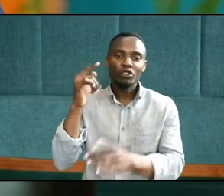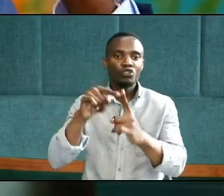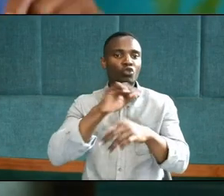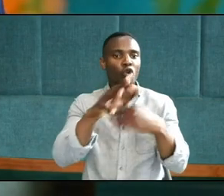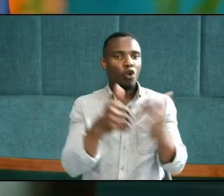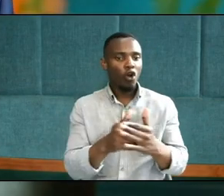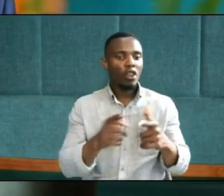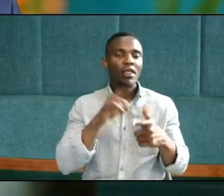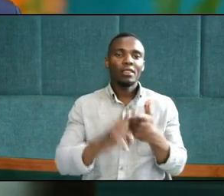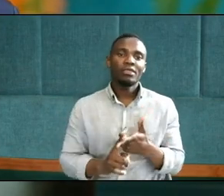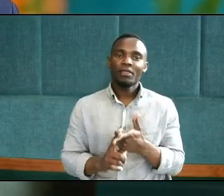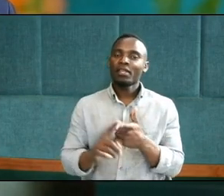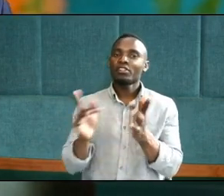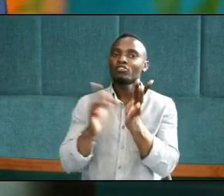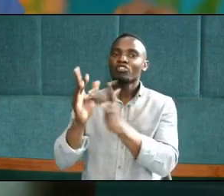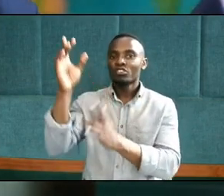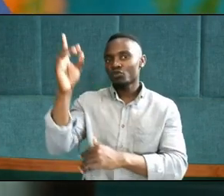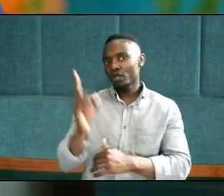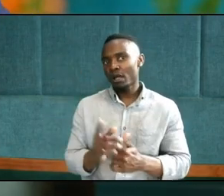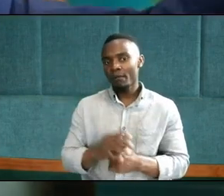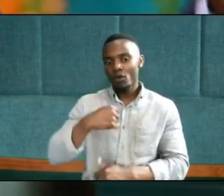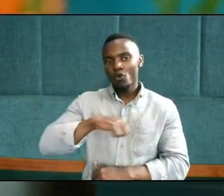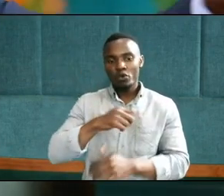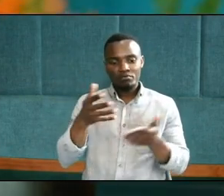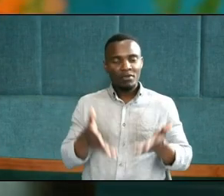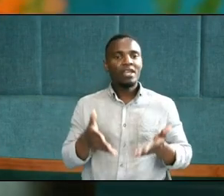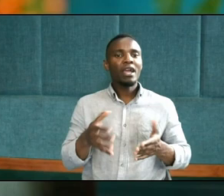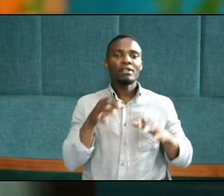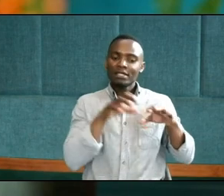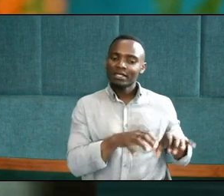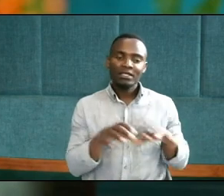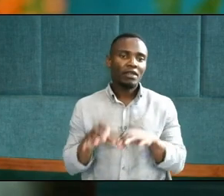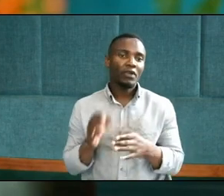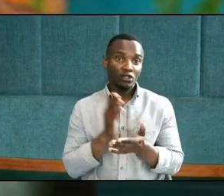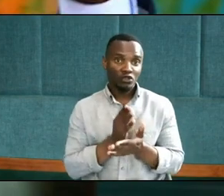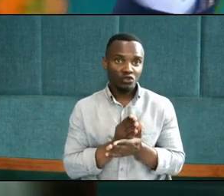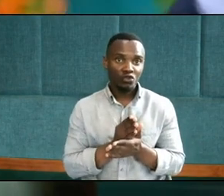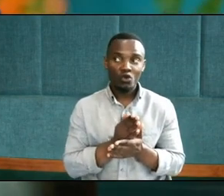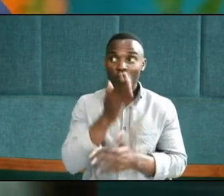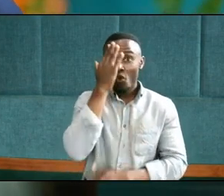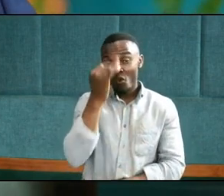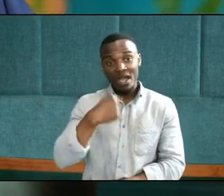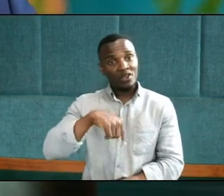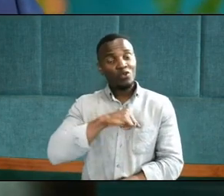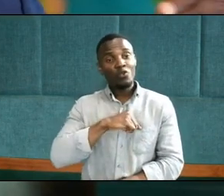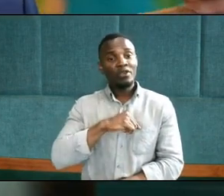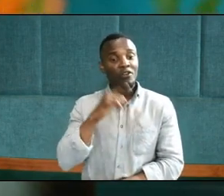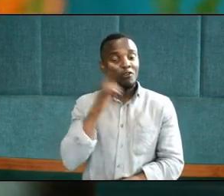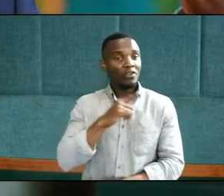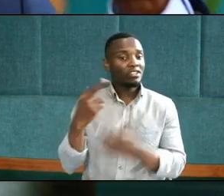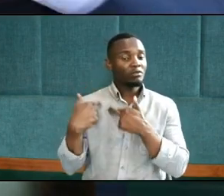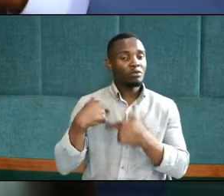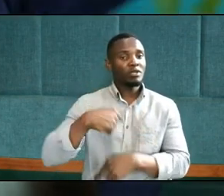then the end shall come. We are here and suffering as we are because we have not done our bit. I wish we